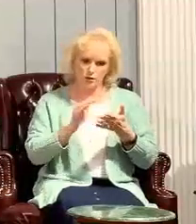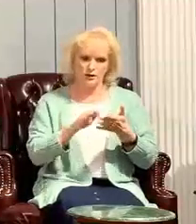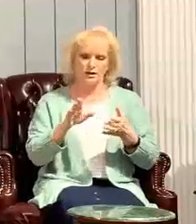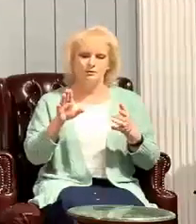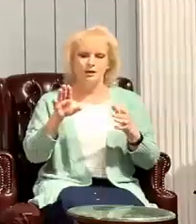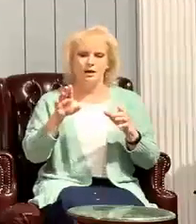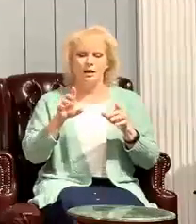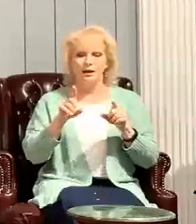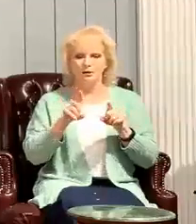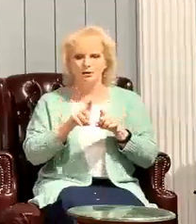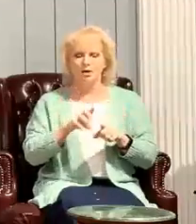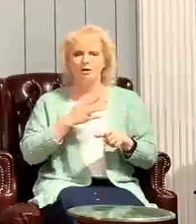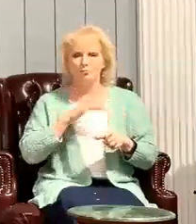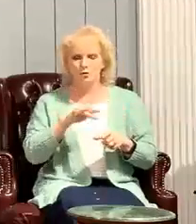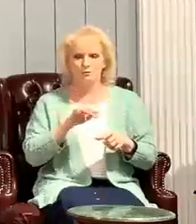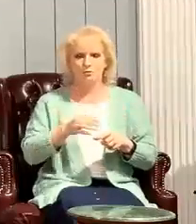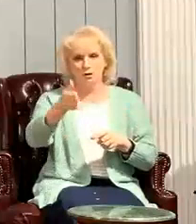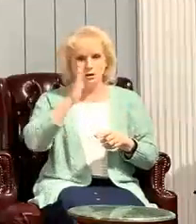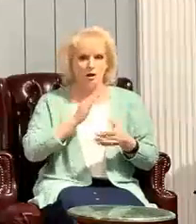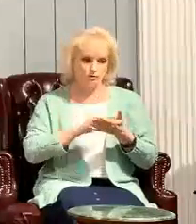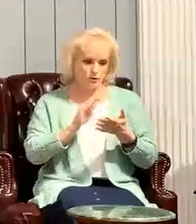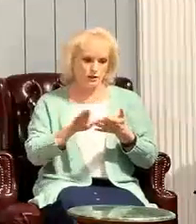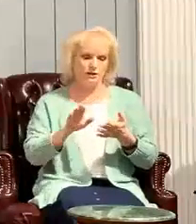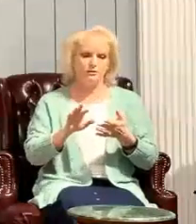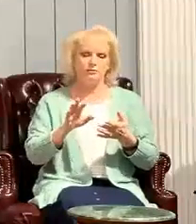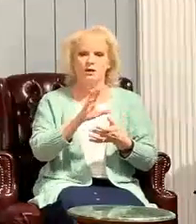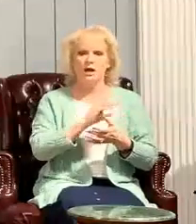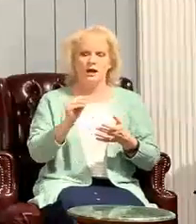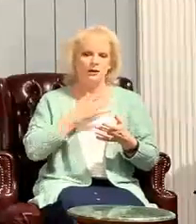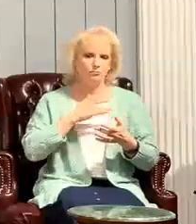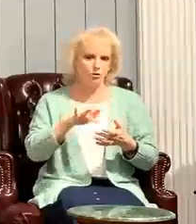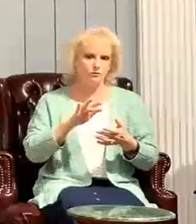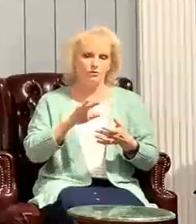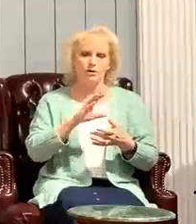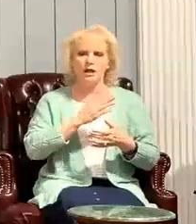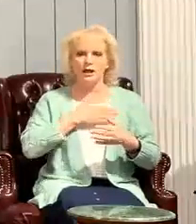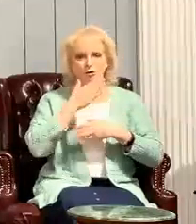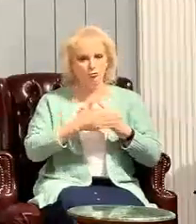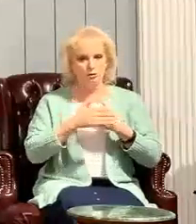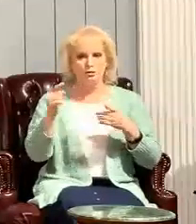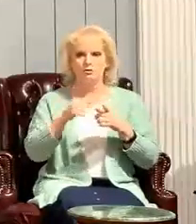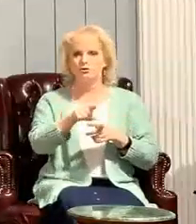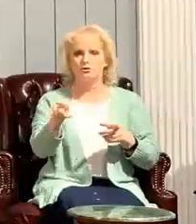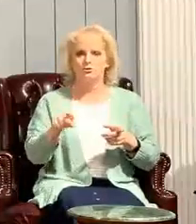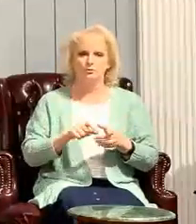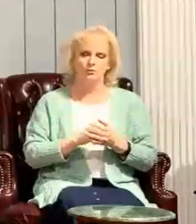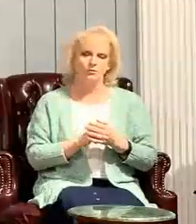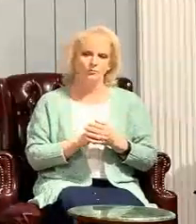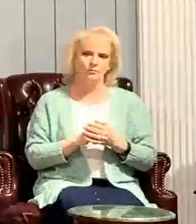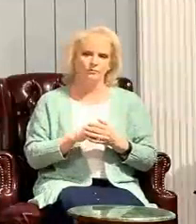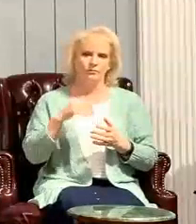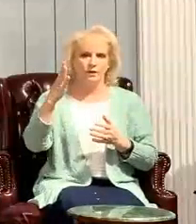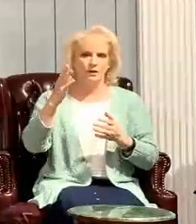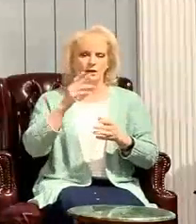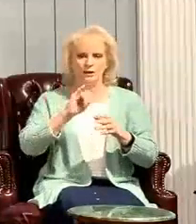merciful, and as you are gracious, God forgives, and God is merciful, and God is gracious to you. He just keeps it